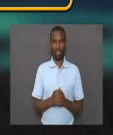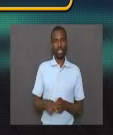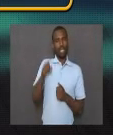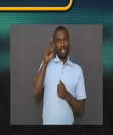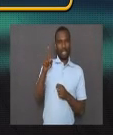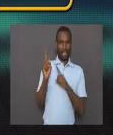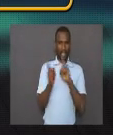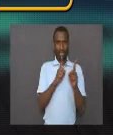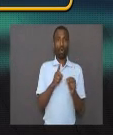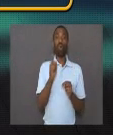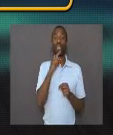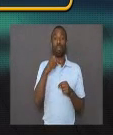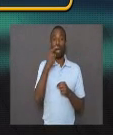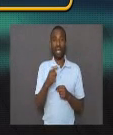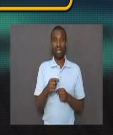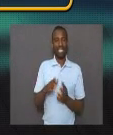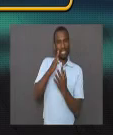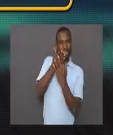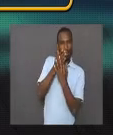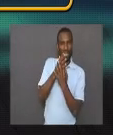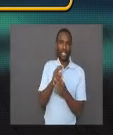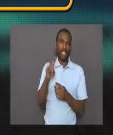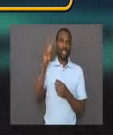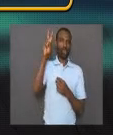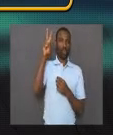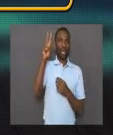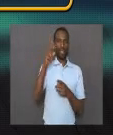mean square speed.